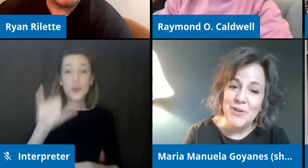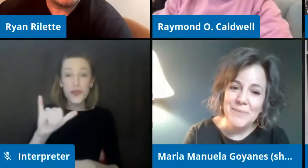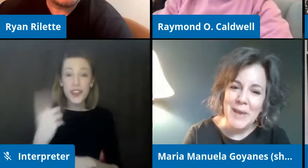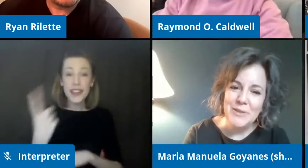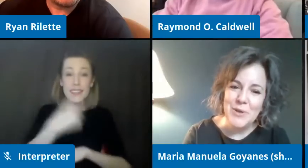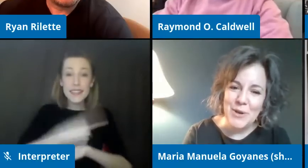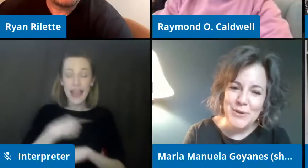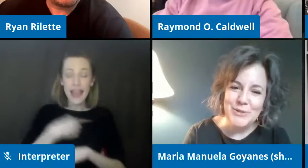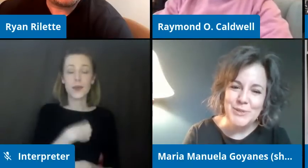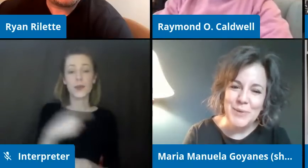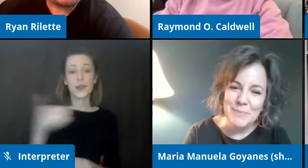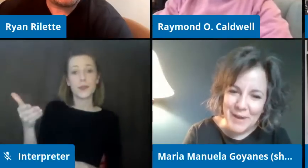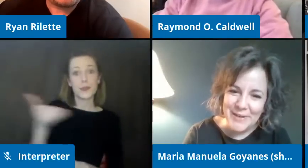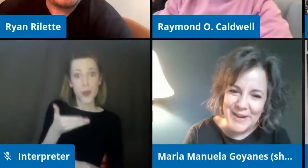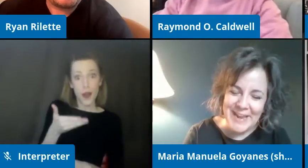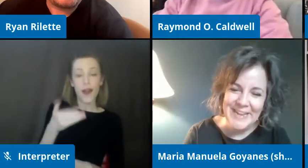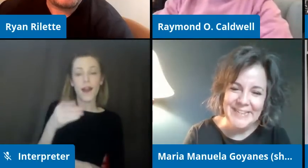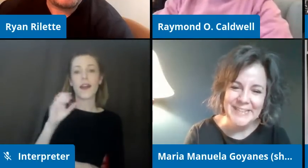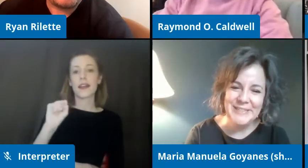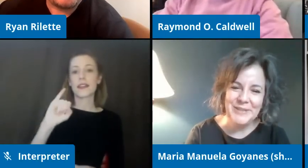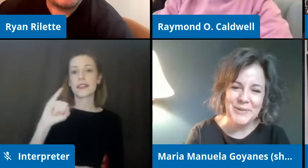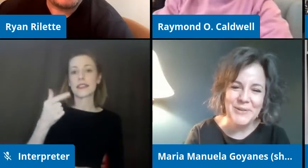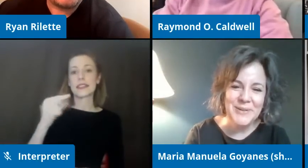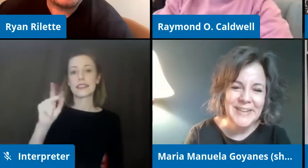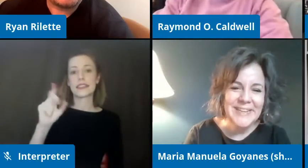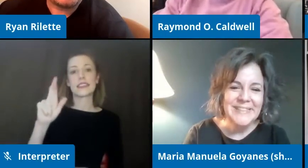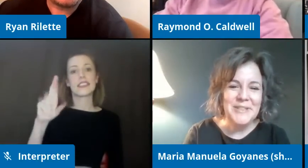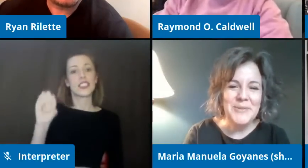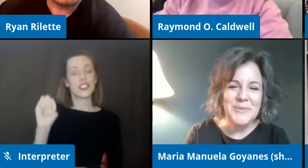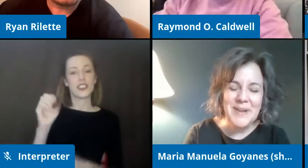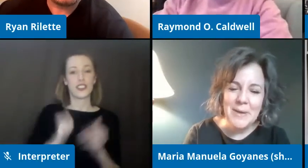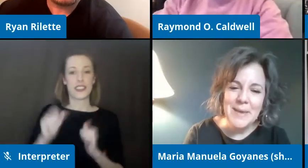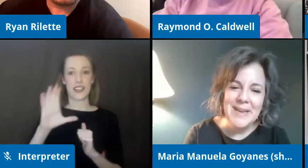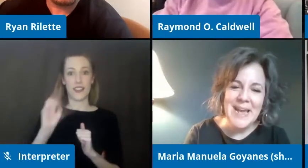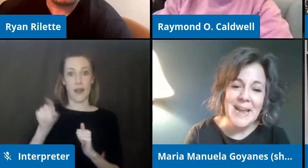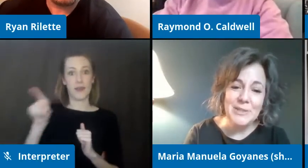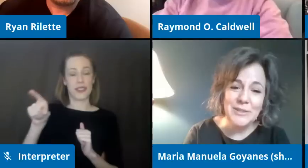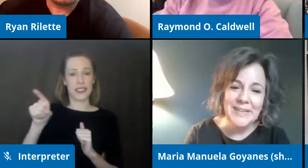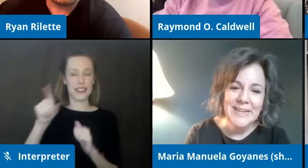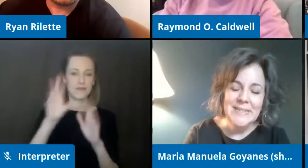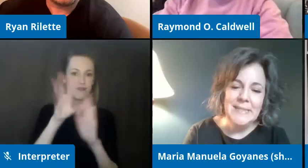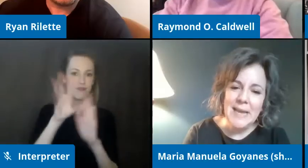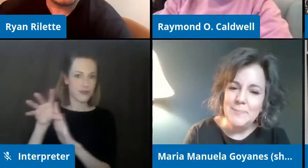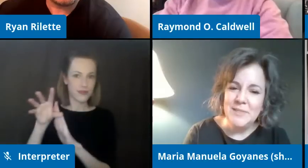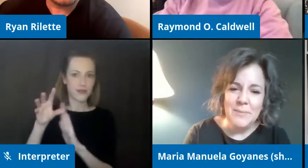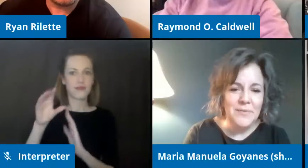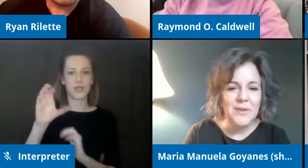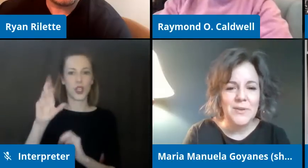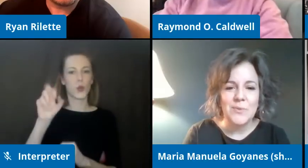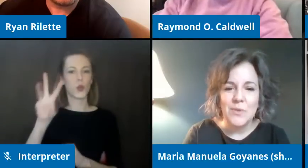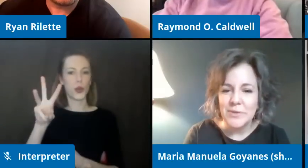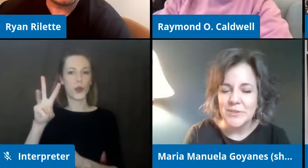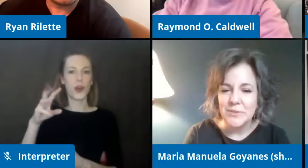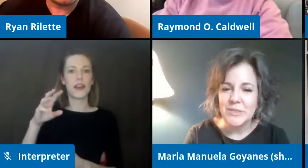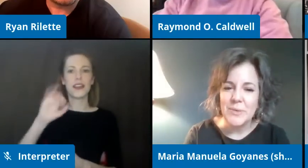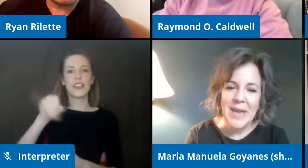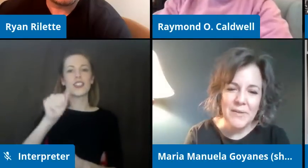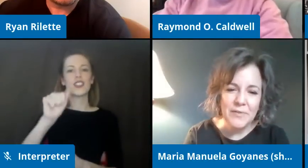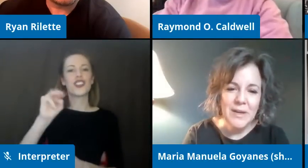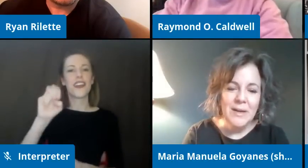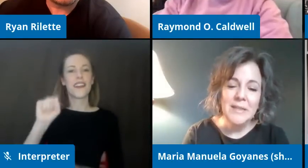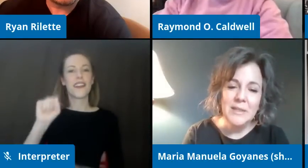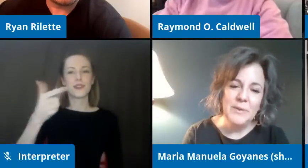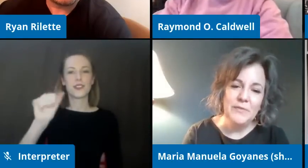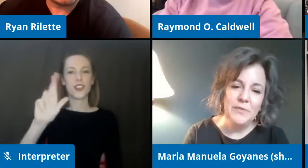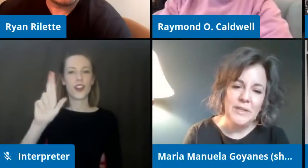James Gardner, Matthew Gardner's twin brother, and his crew to come in and actually tape some of the rehearsals. So we